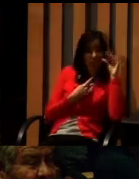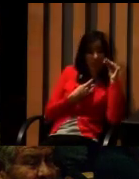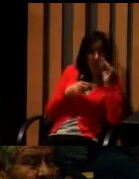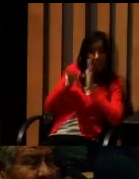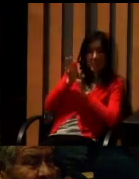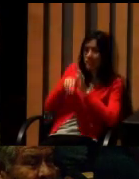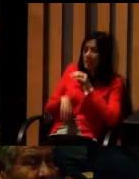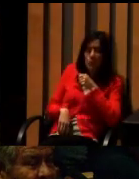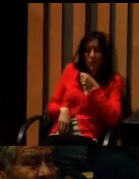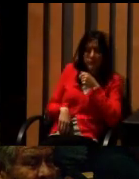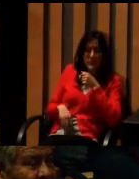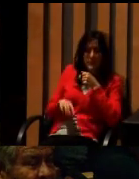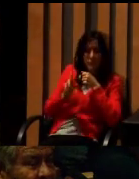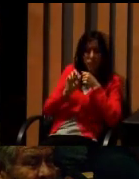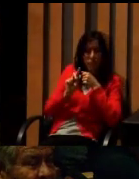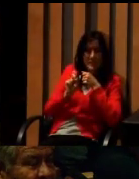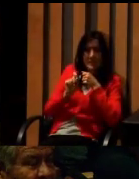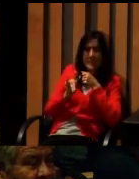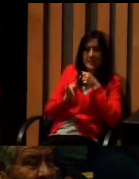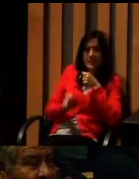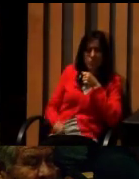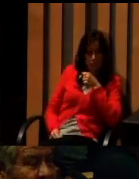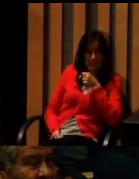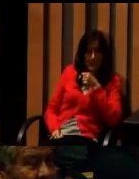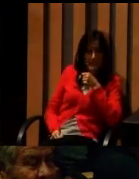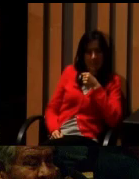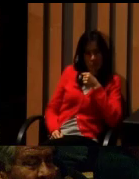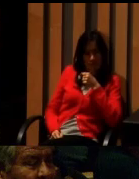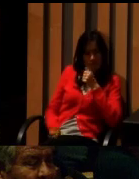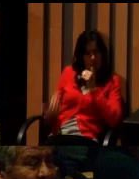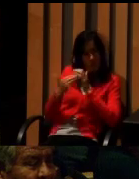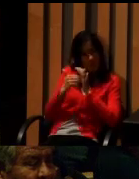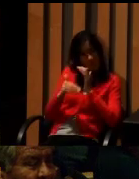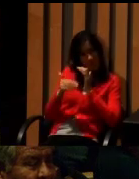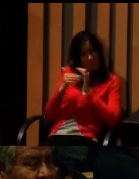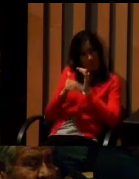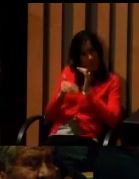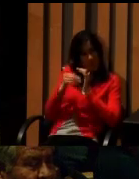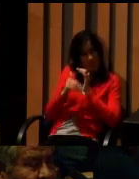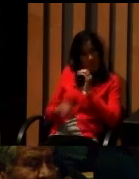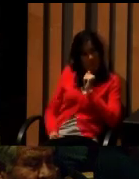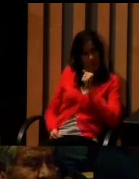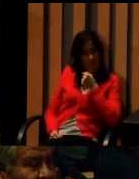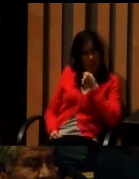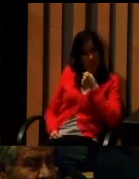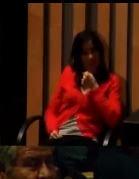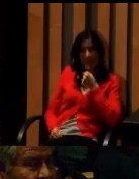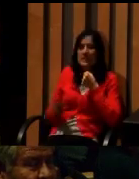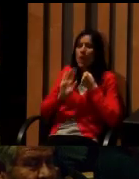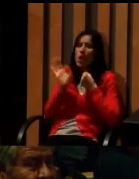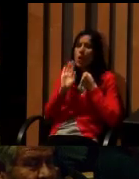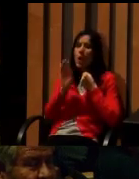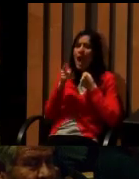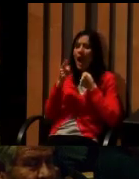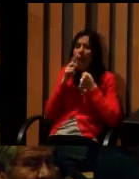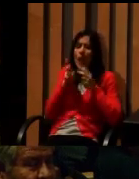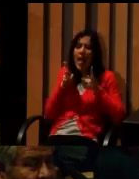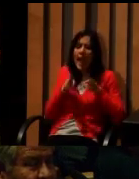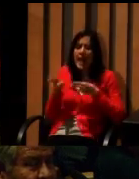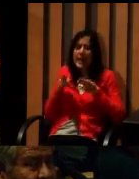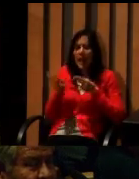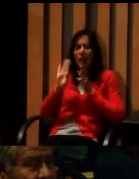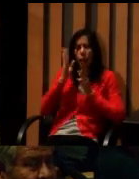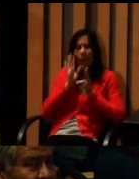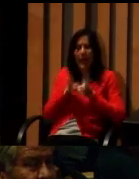with the disguise that he was going to get the best sound bites, go back to the studio and edit it. I can't wait to see what that edit looks